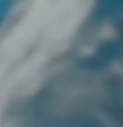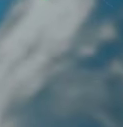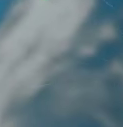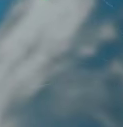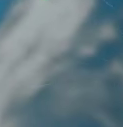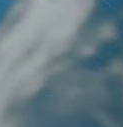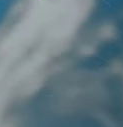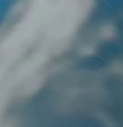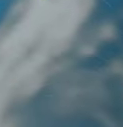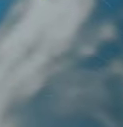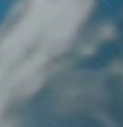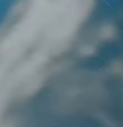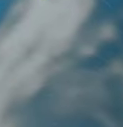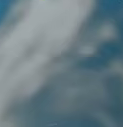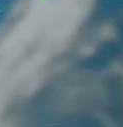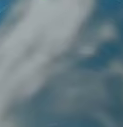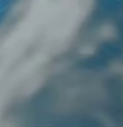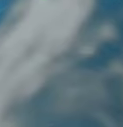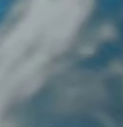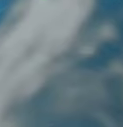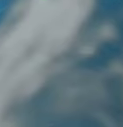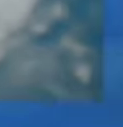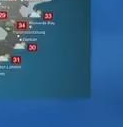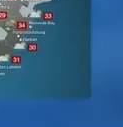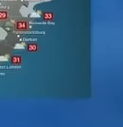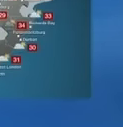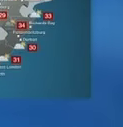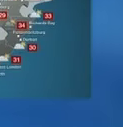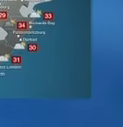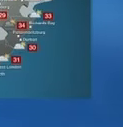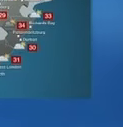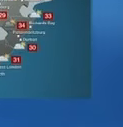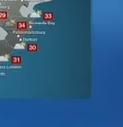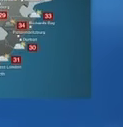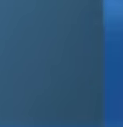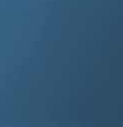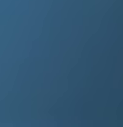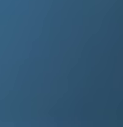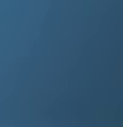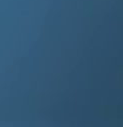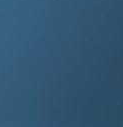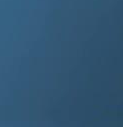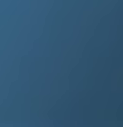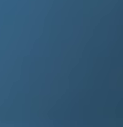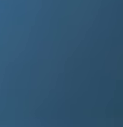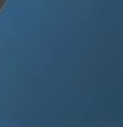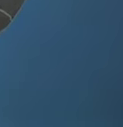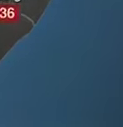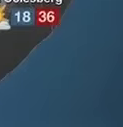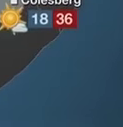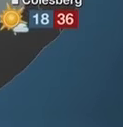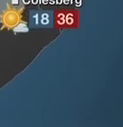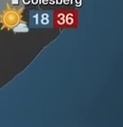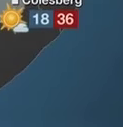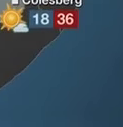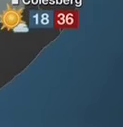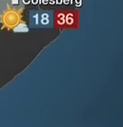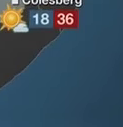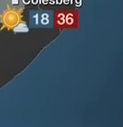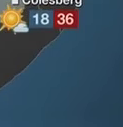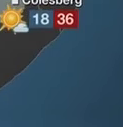the evening and also push down into the northern parts of the northern Cape. Now, here's taking it closer to your part of the country. It's going